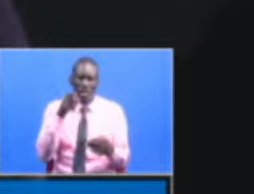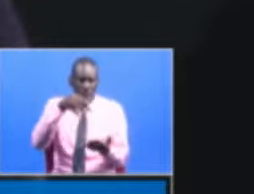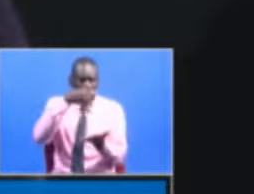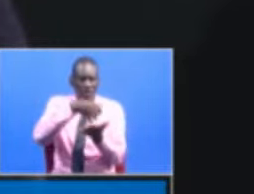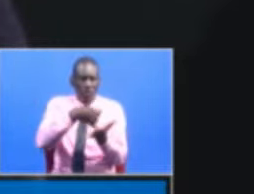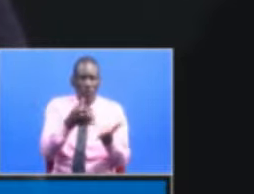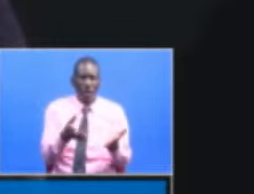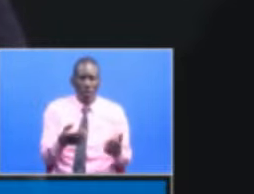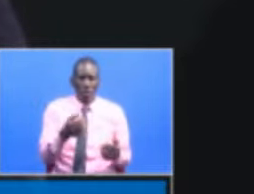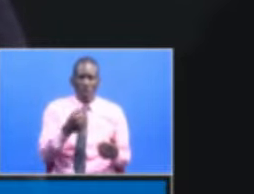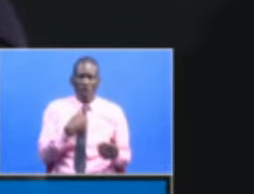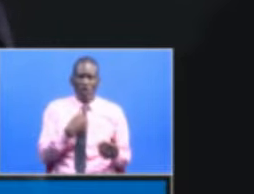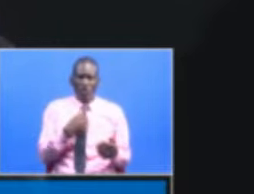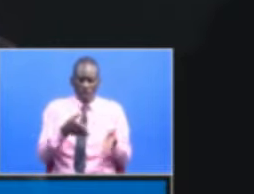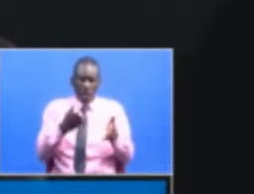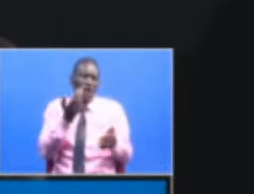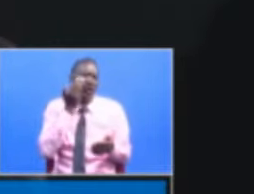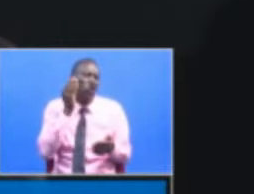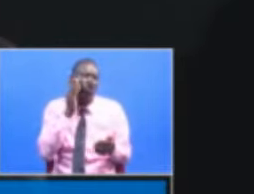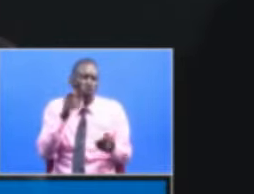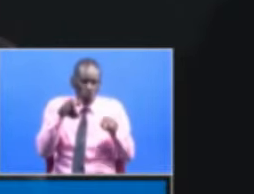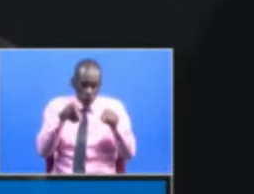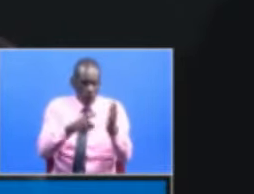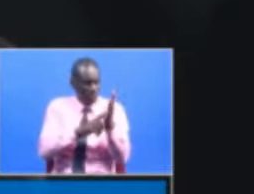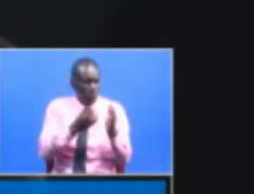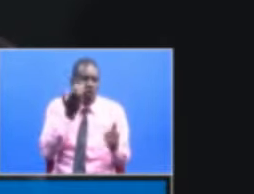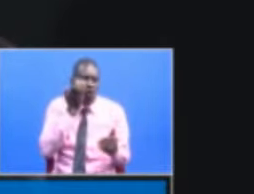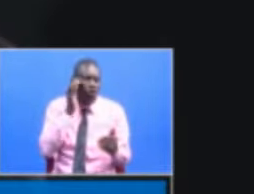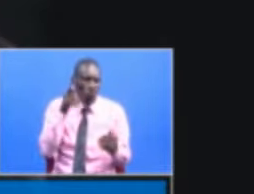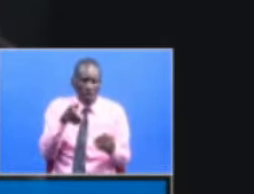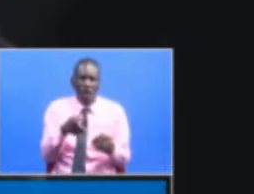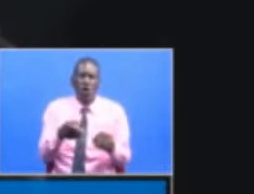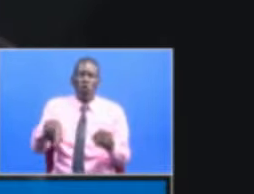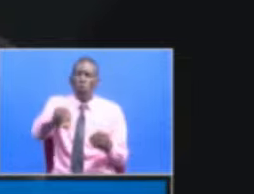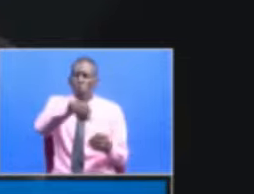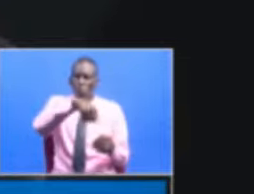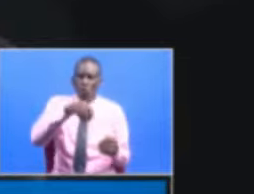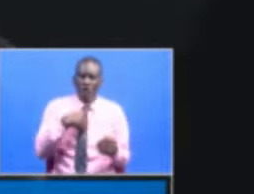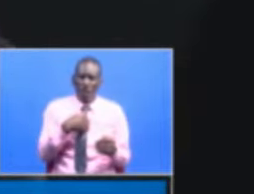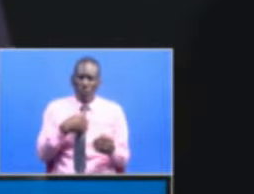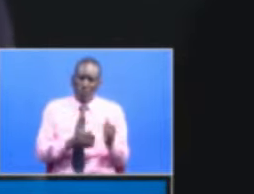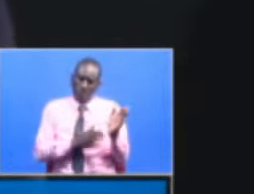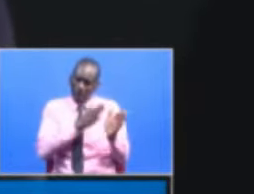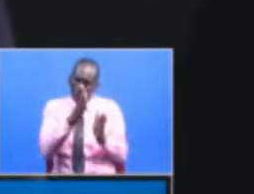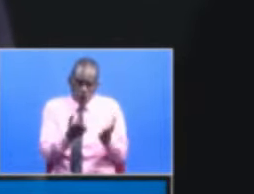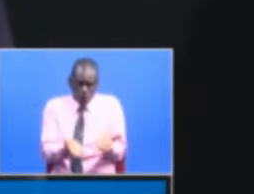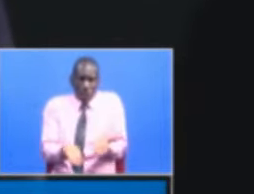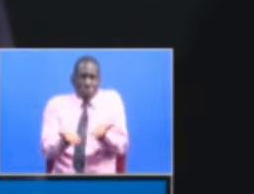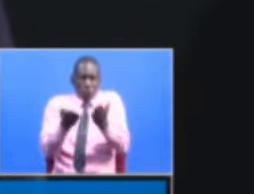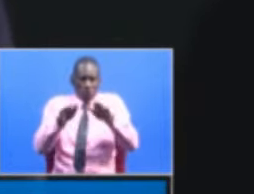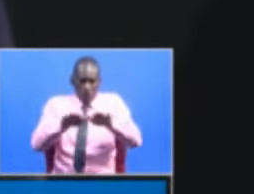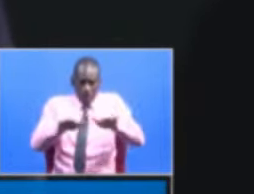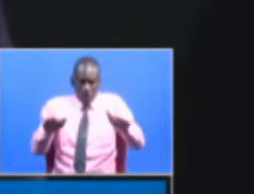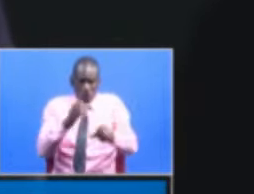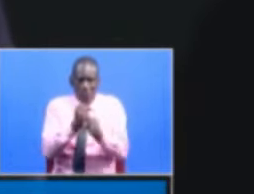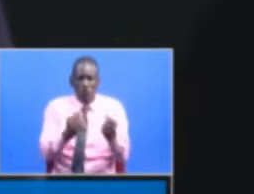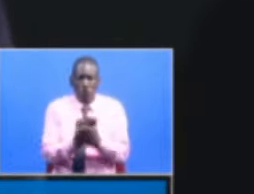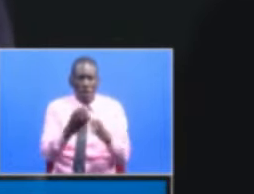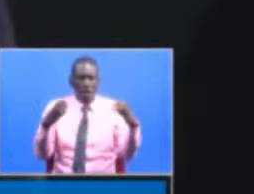having, here in Isiolo, for our case now, we have put in place restoration mechanisms to ensure that communities